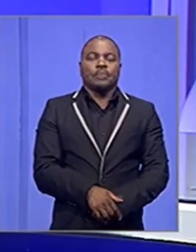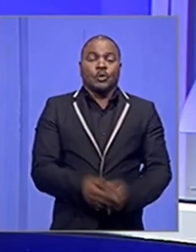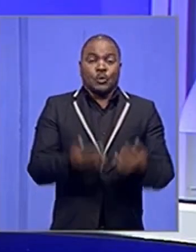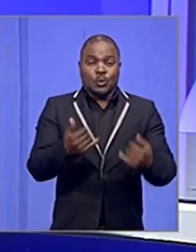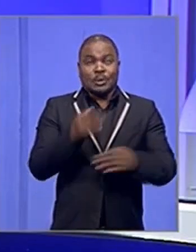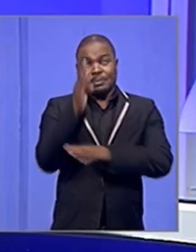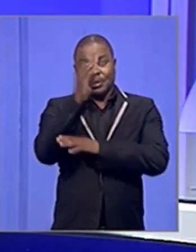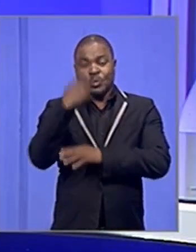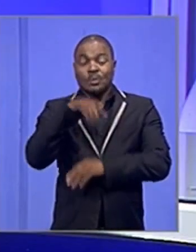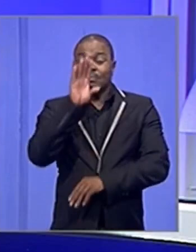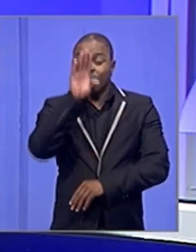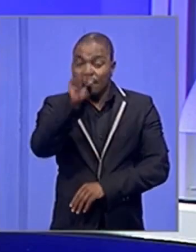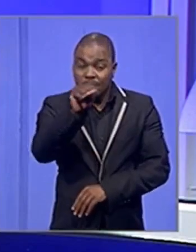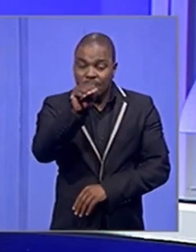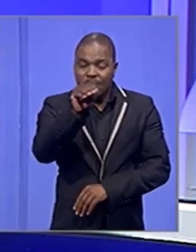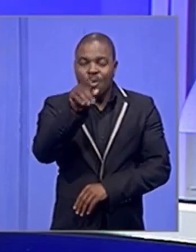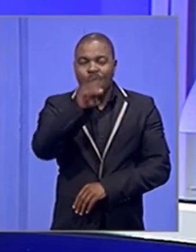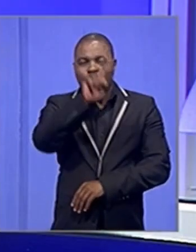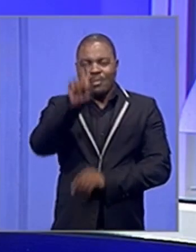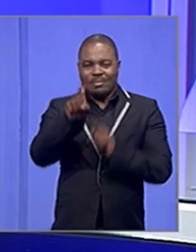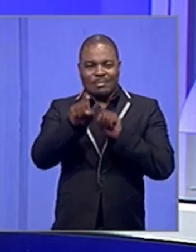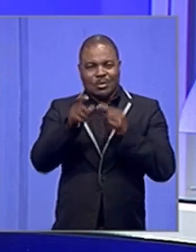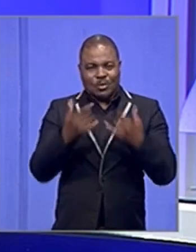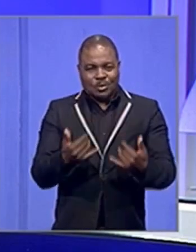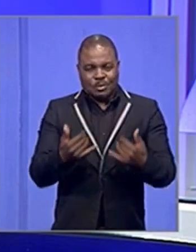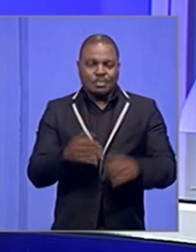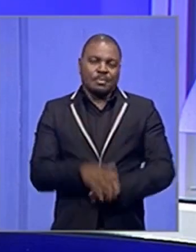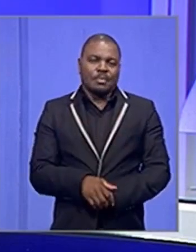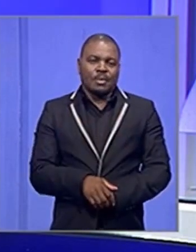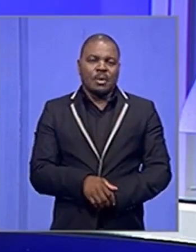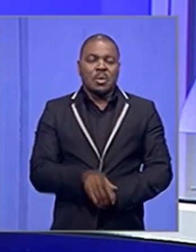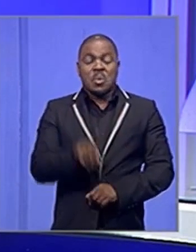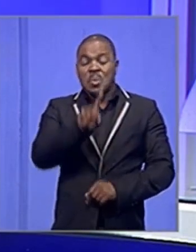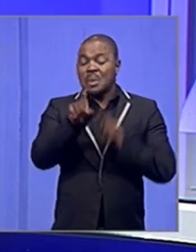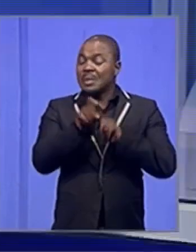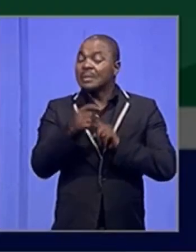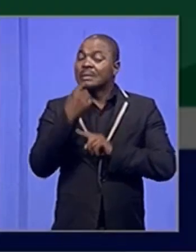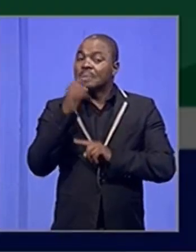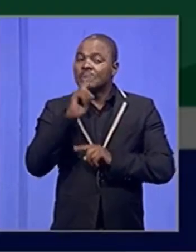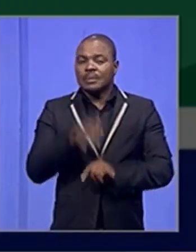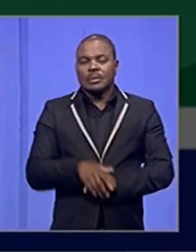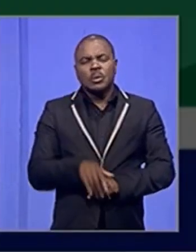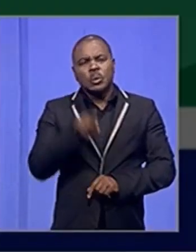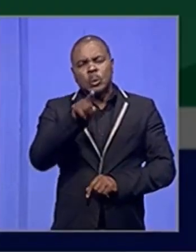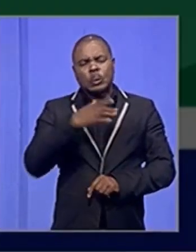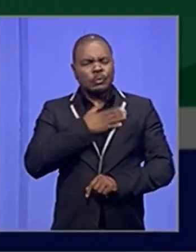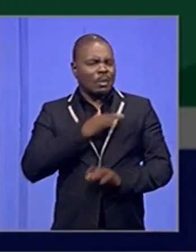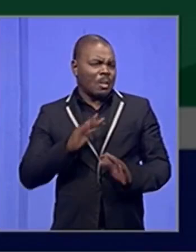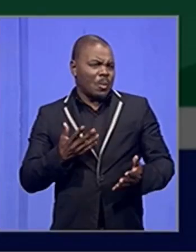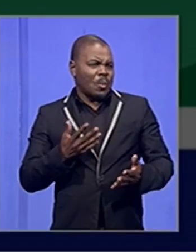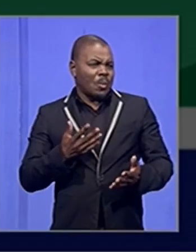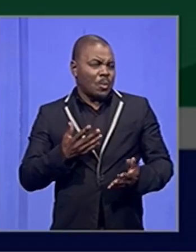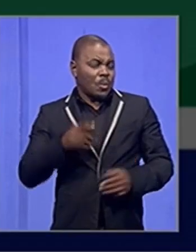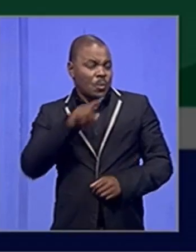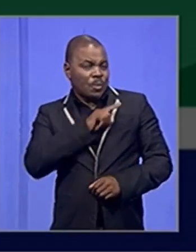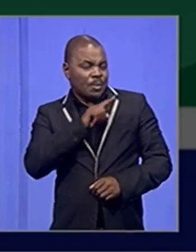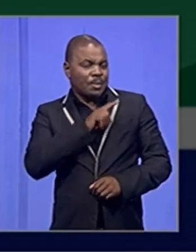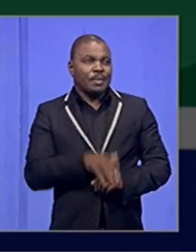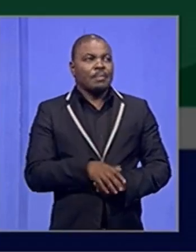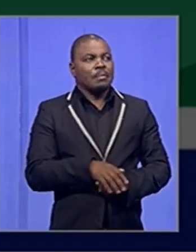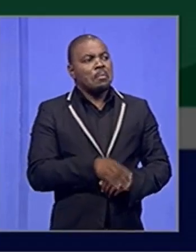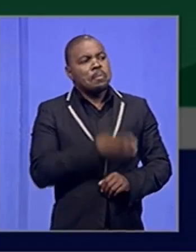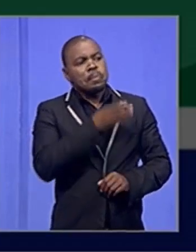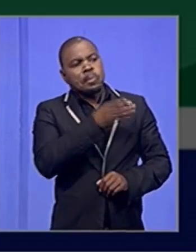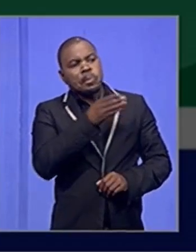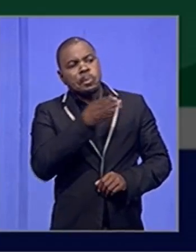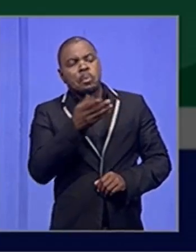Pijana re le kgopetše maikutlo mabapi le putšišo ya letšatši mo re rego a maikutlo a gago ke a fe go dipego tša gore